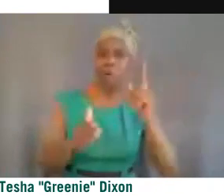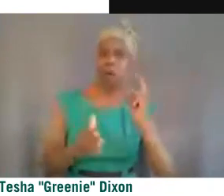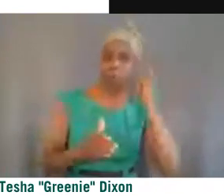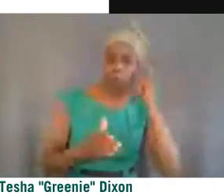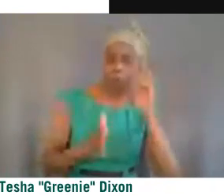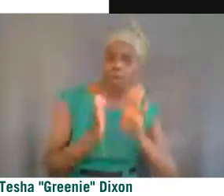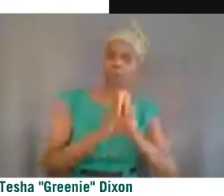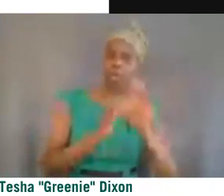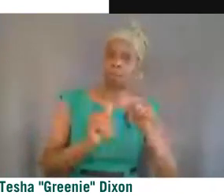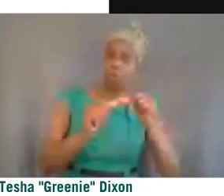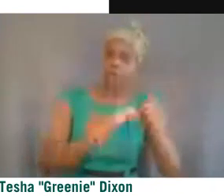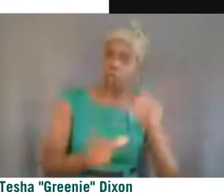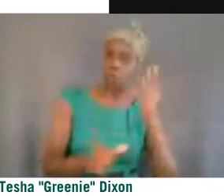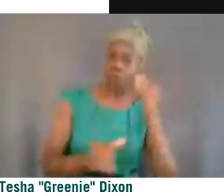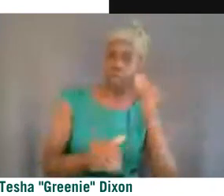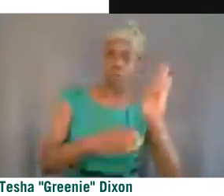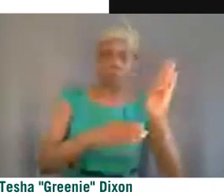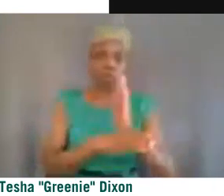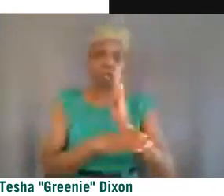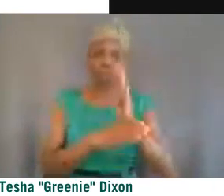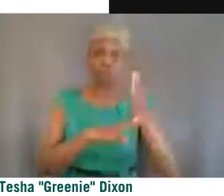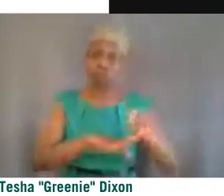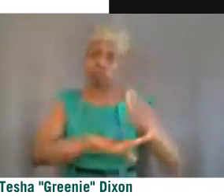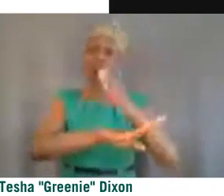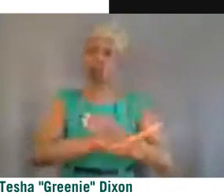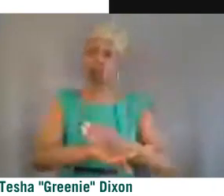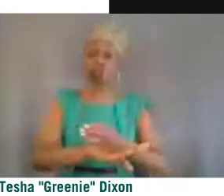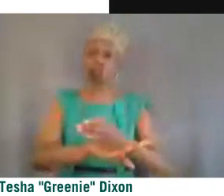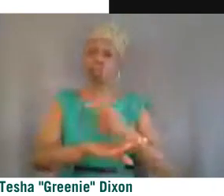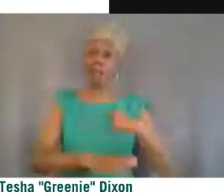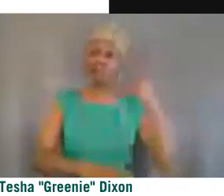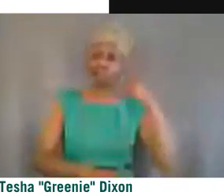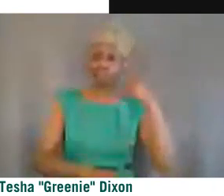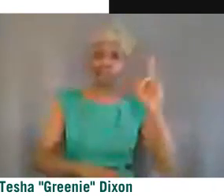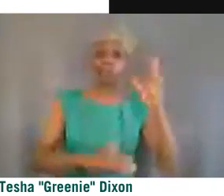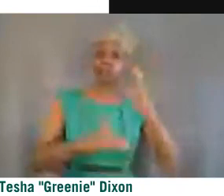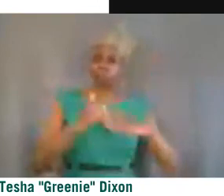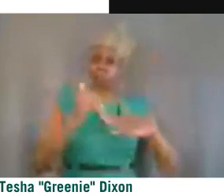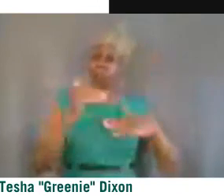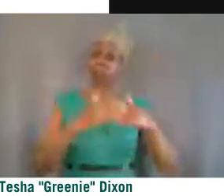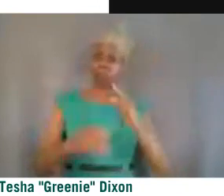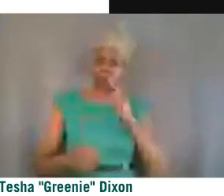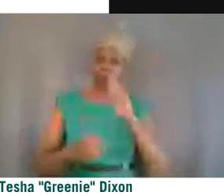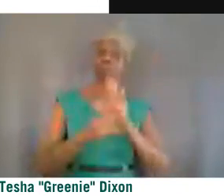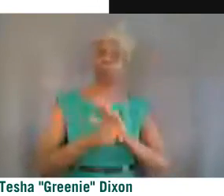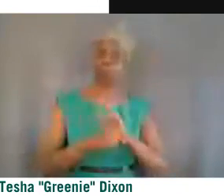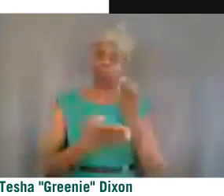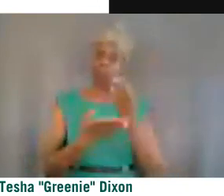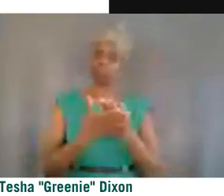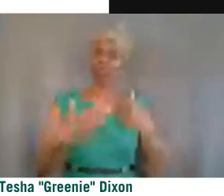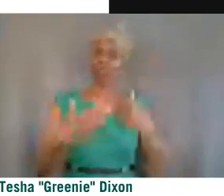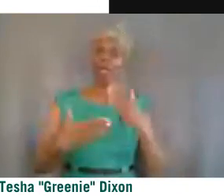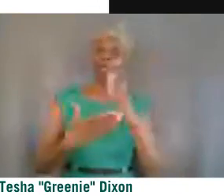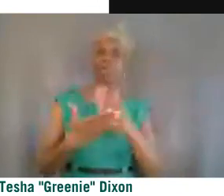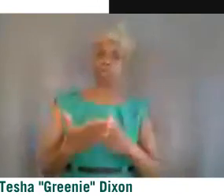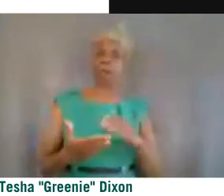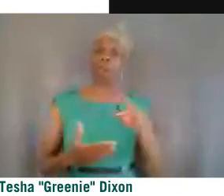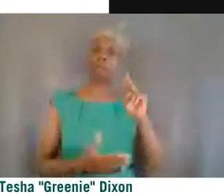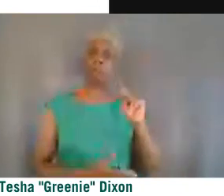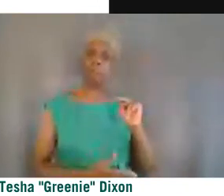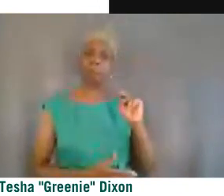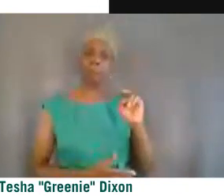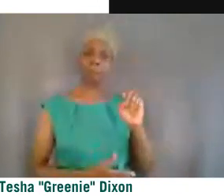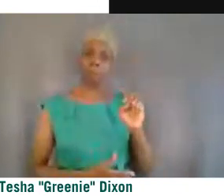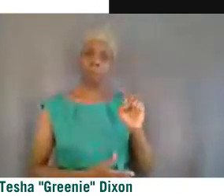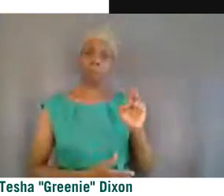so I think that it's pretty comfortable that I can commit to the fact that there is neuroplasticity available